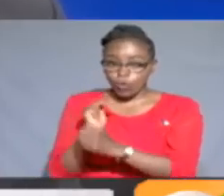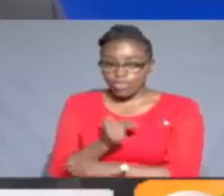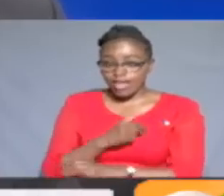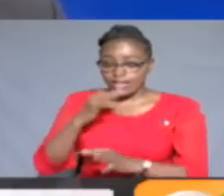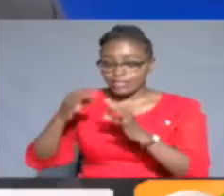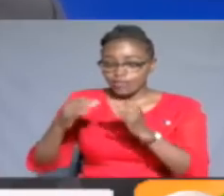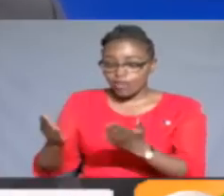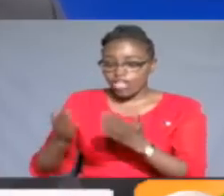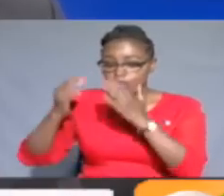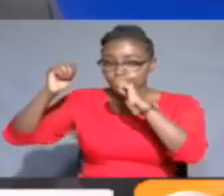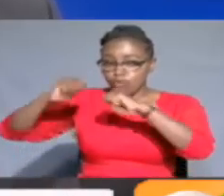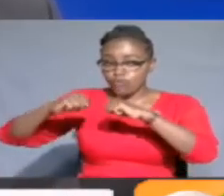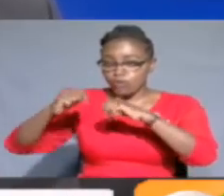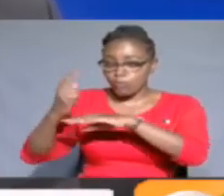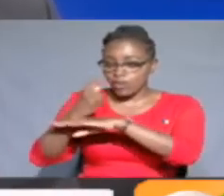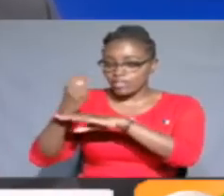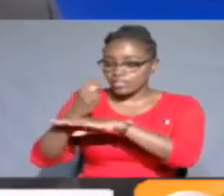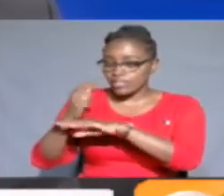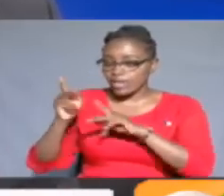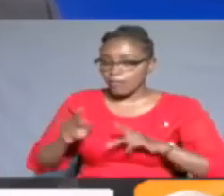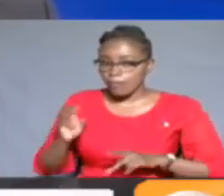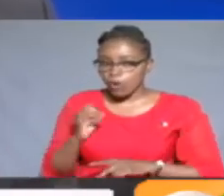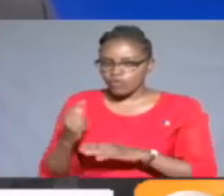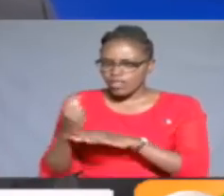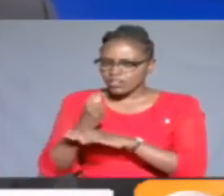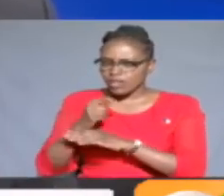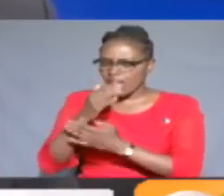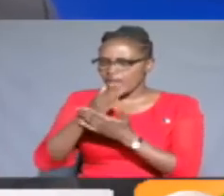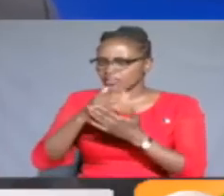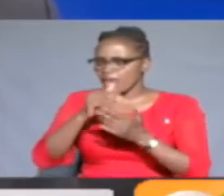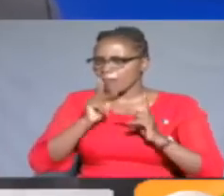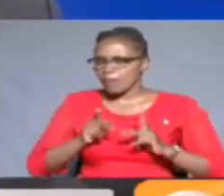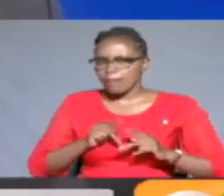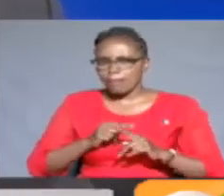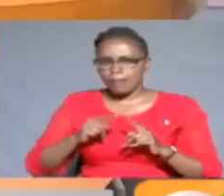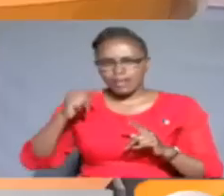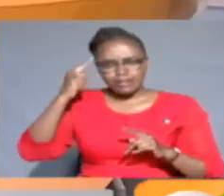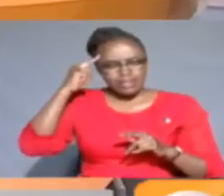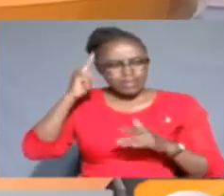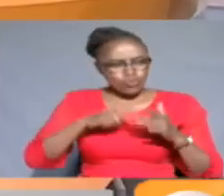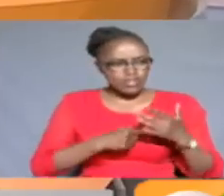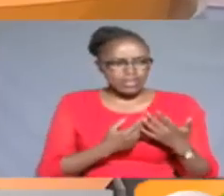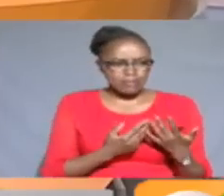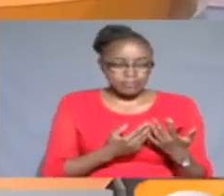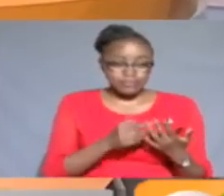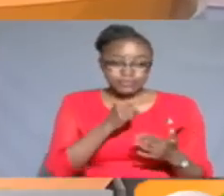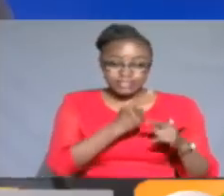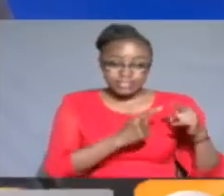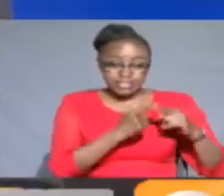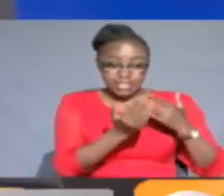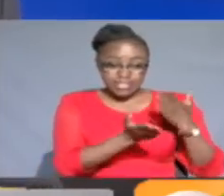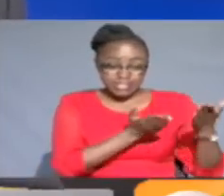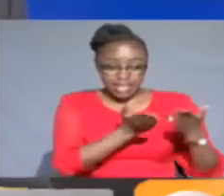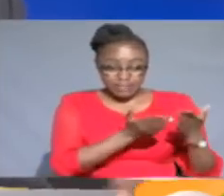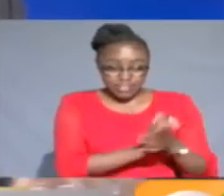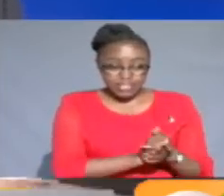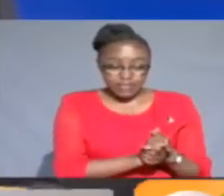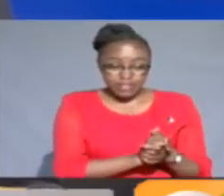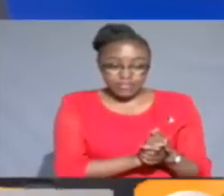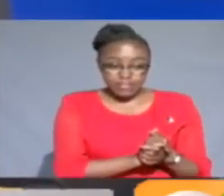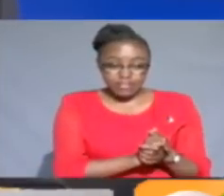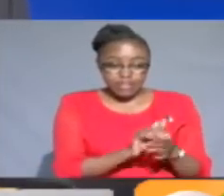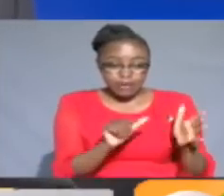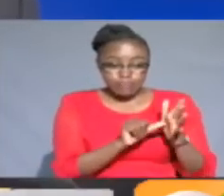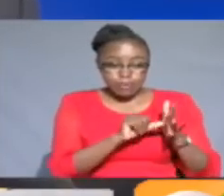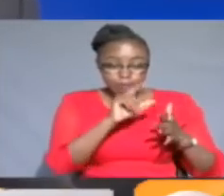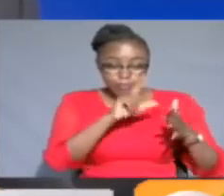could improve and train our people, and they were training some people. So what do you think, in your years of service, what was the